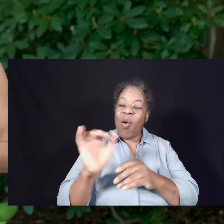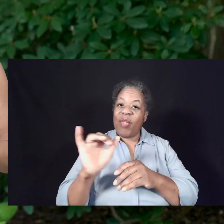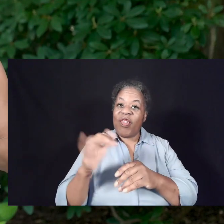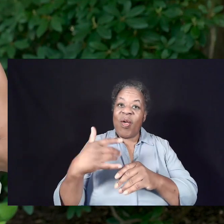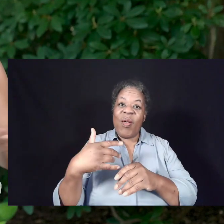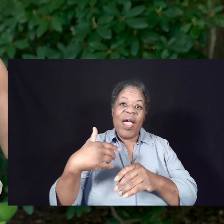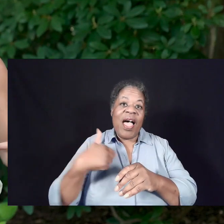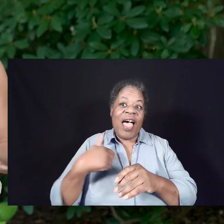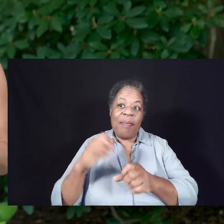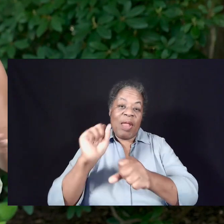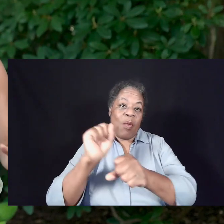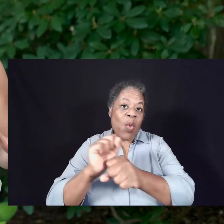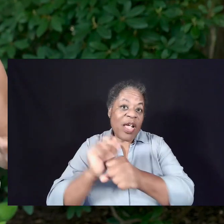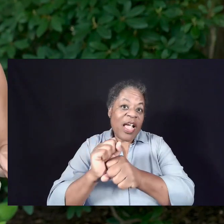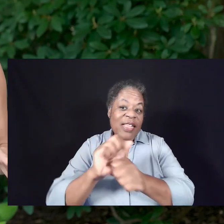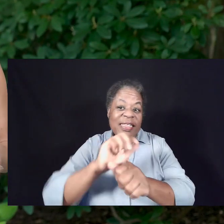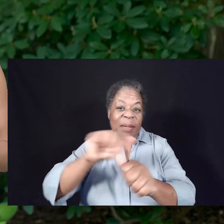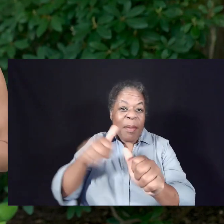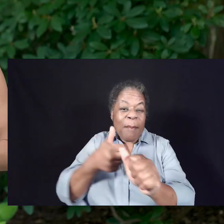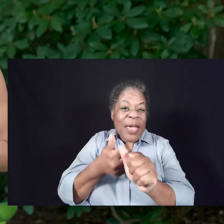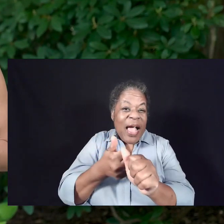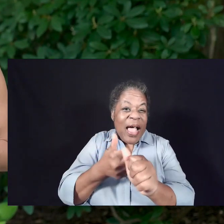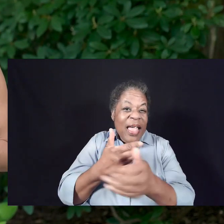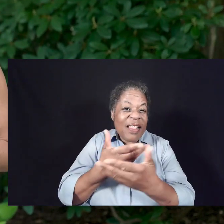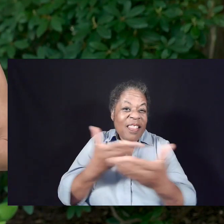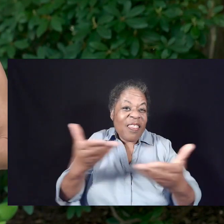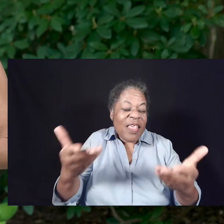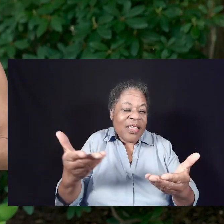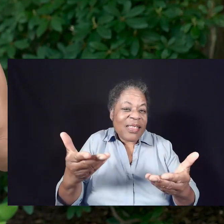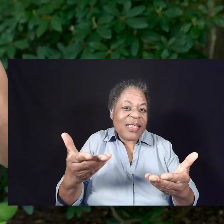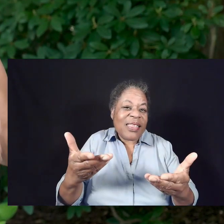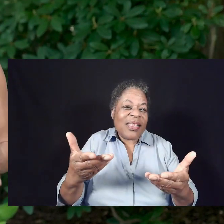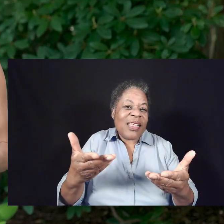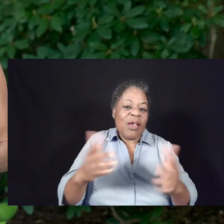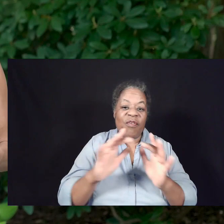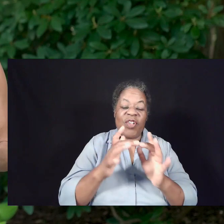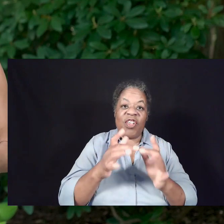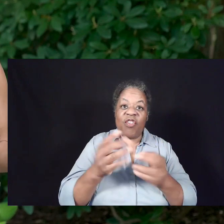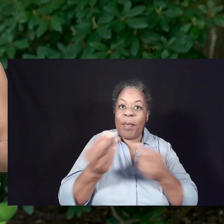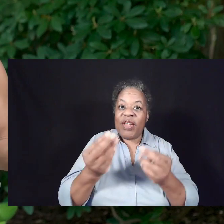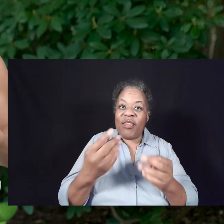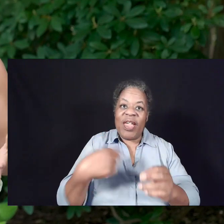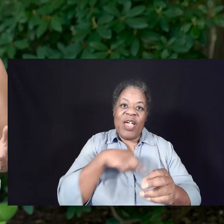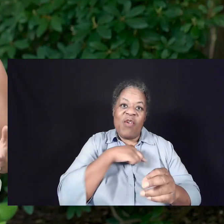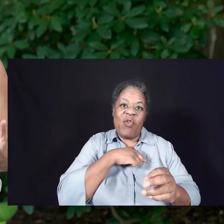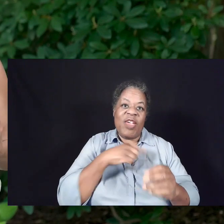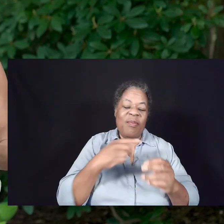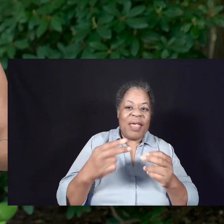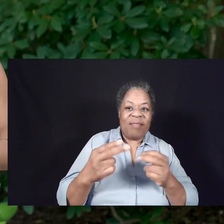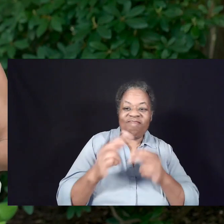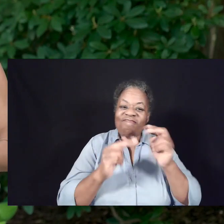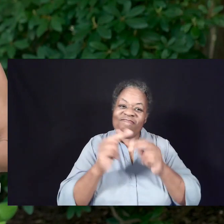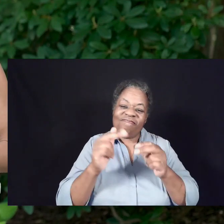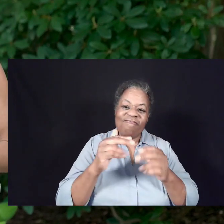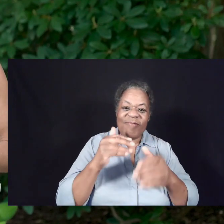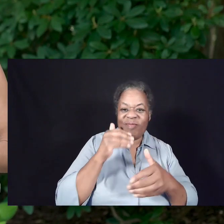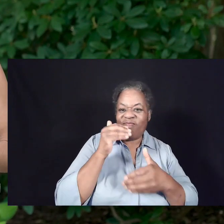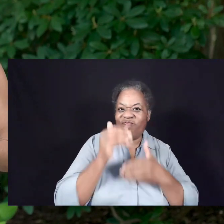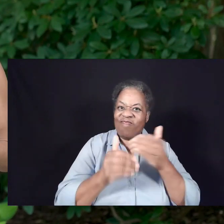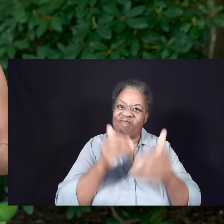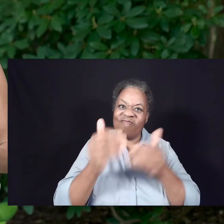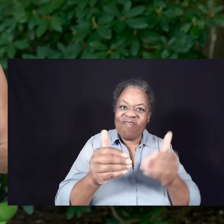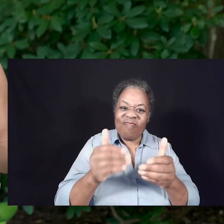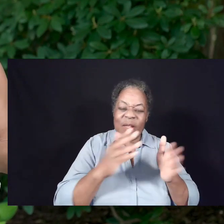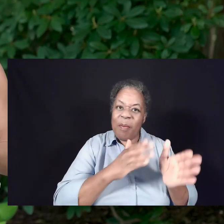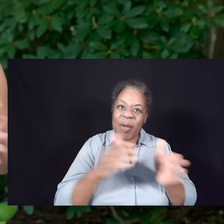role to work on some more behind the scenes needs for digital ministry. We've been working hard to build up our capacity for digital ministry as we prepare